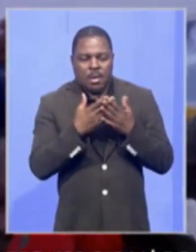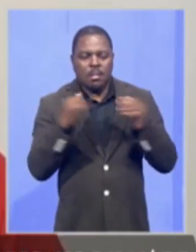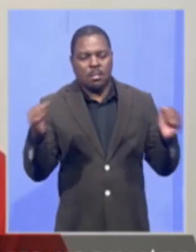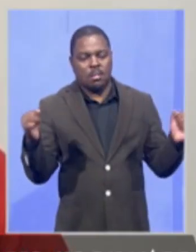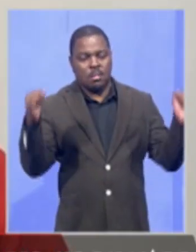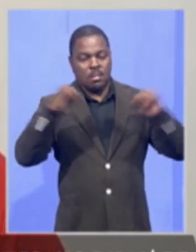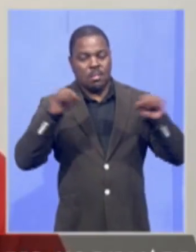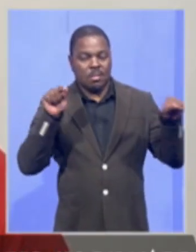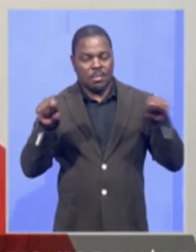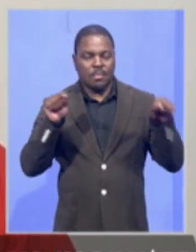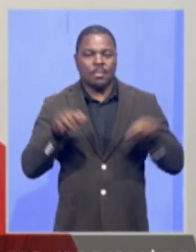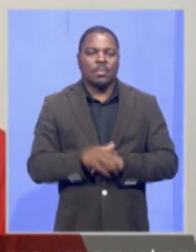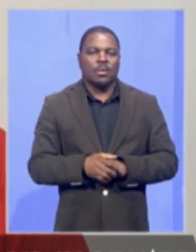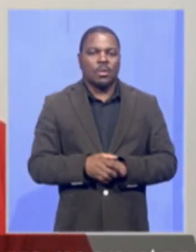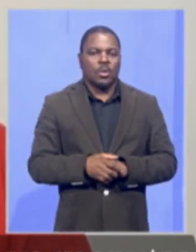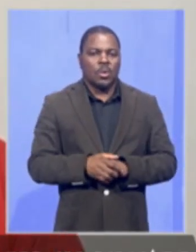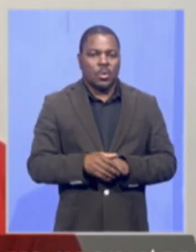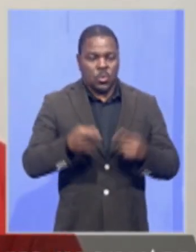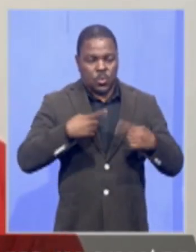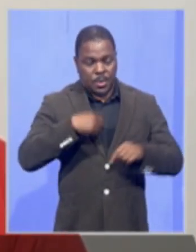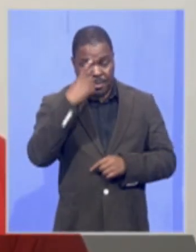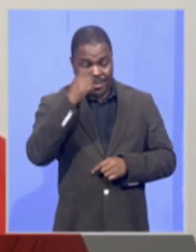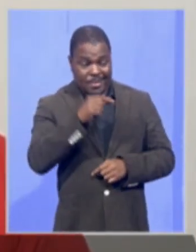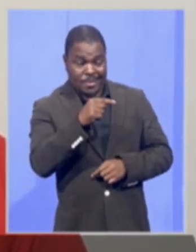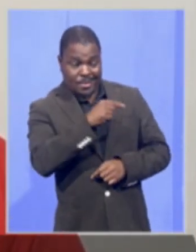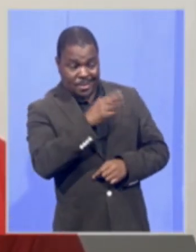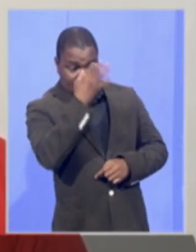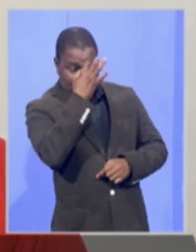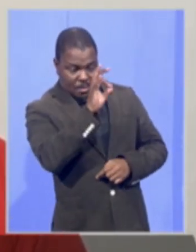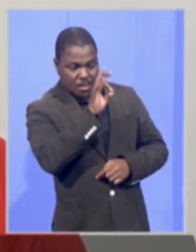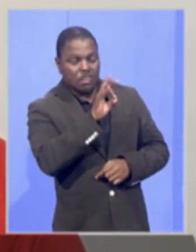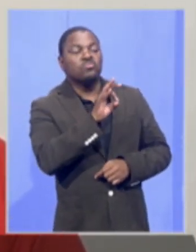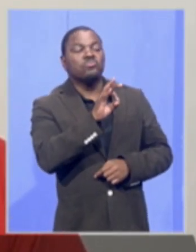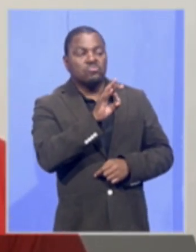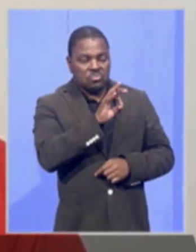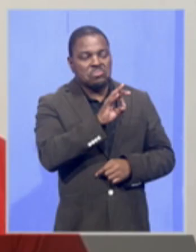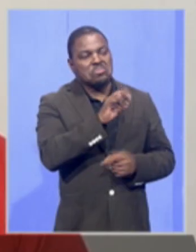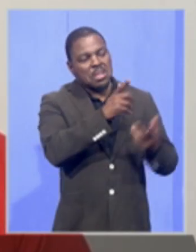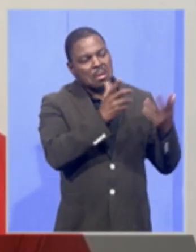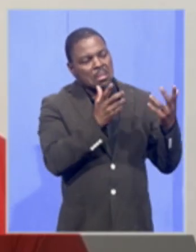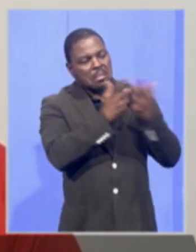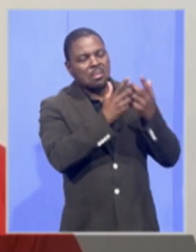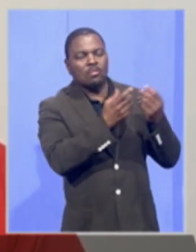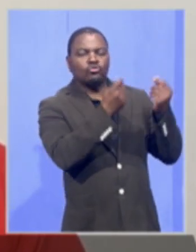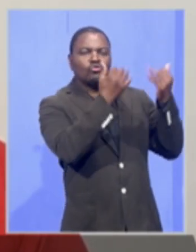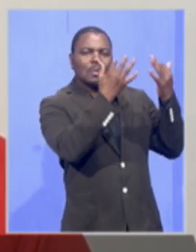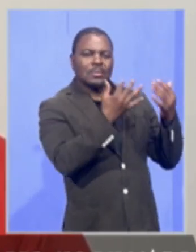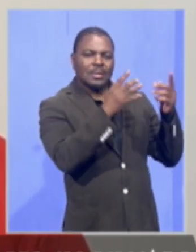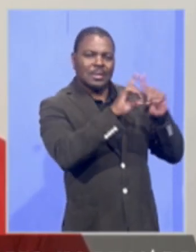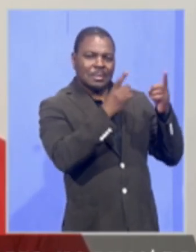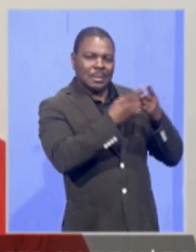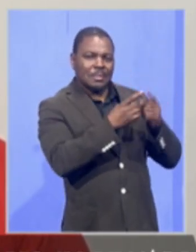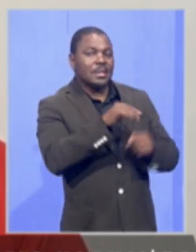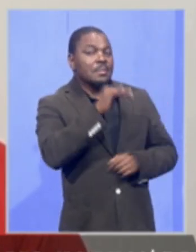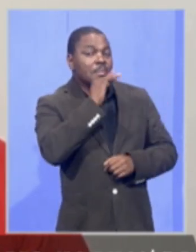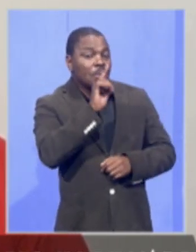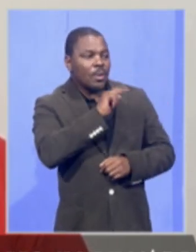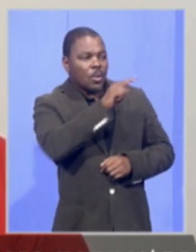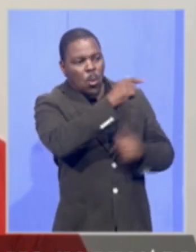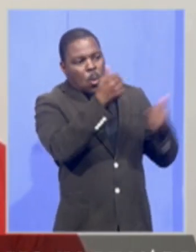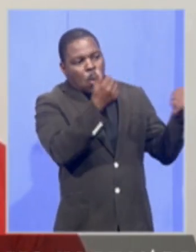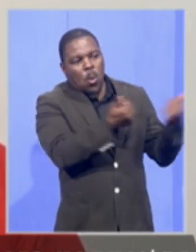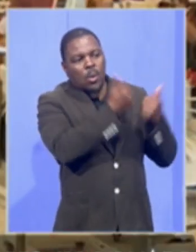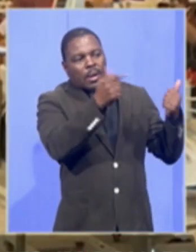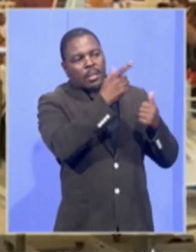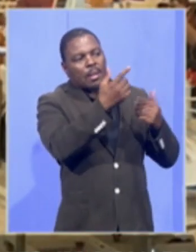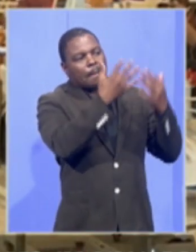tumellano. We take it that the offer from the employer has the concurrence from Treasury. As a result, it means it is already included